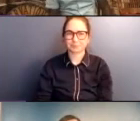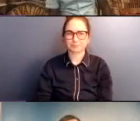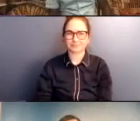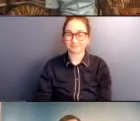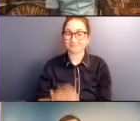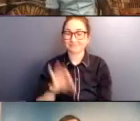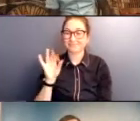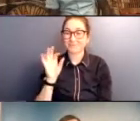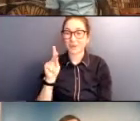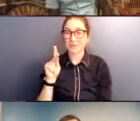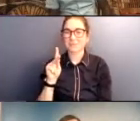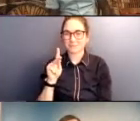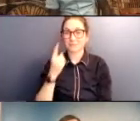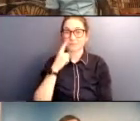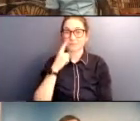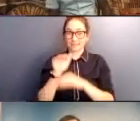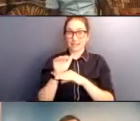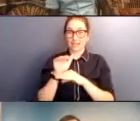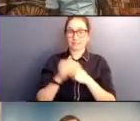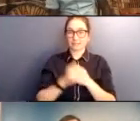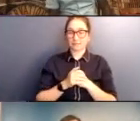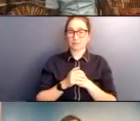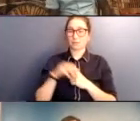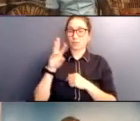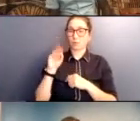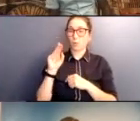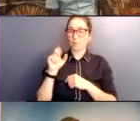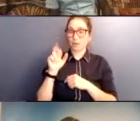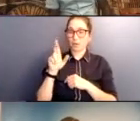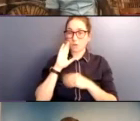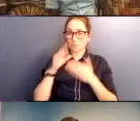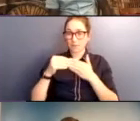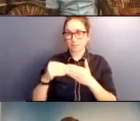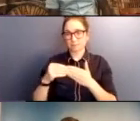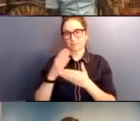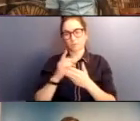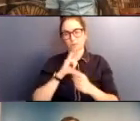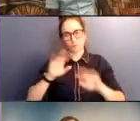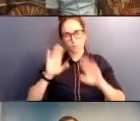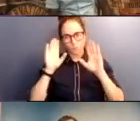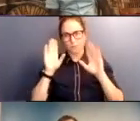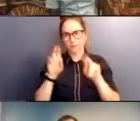Okay, and this evening, our webinar will be led by some wonderful panelists